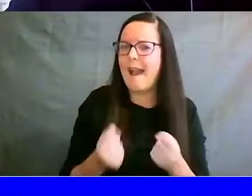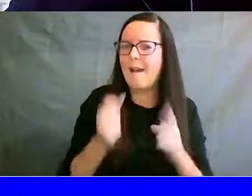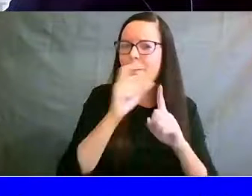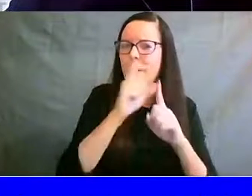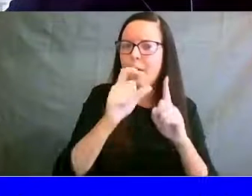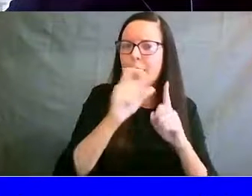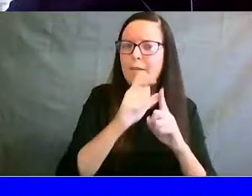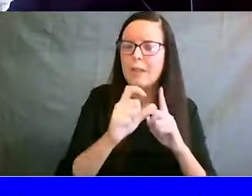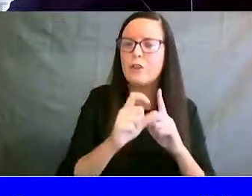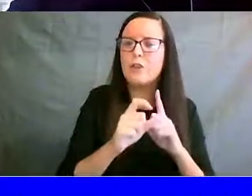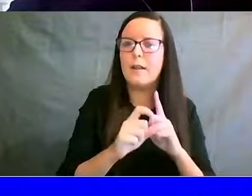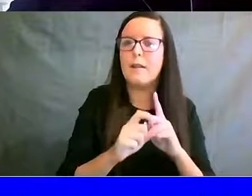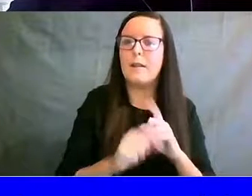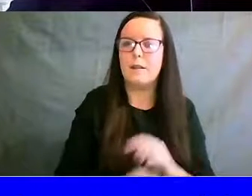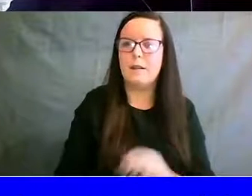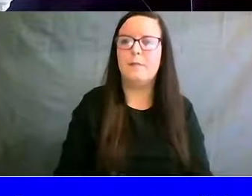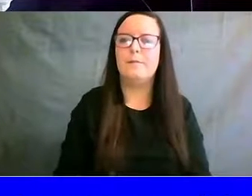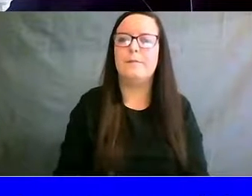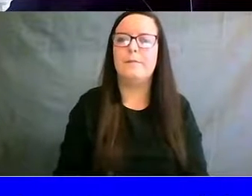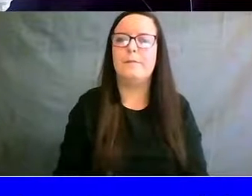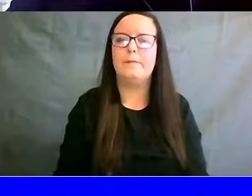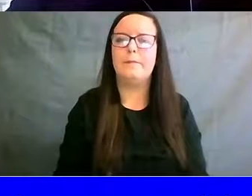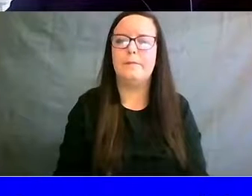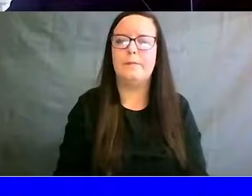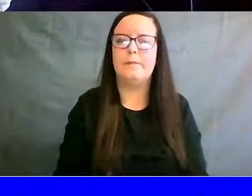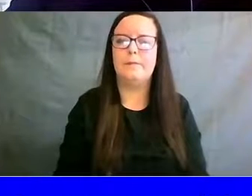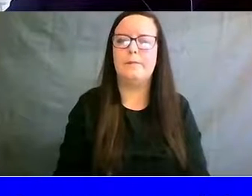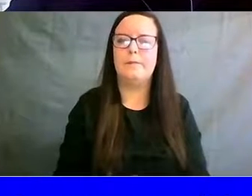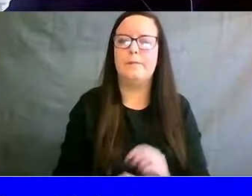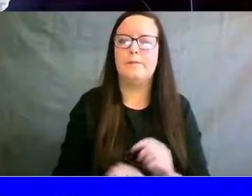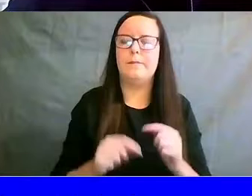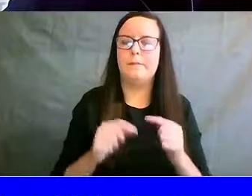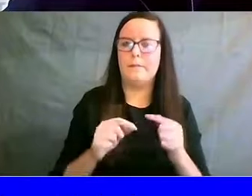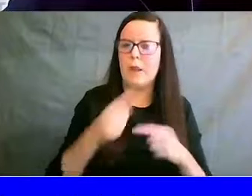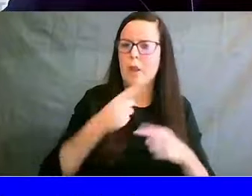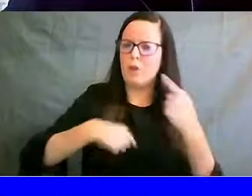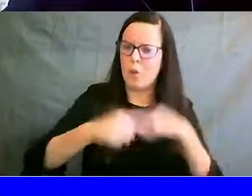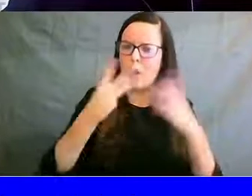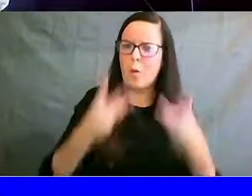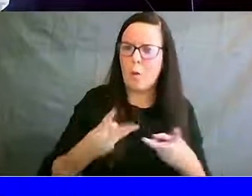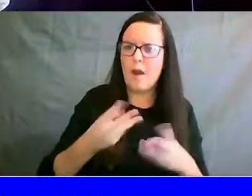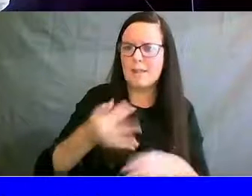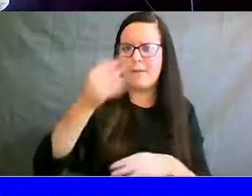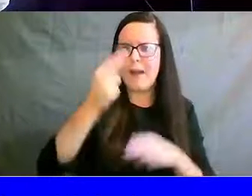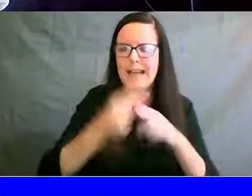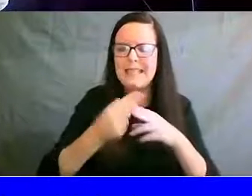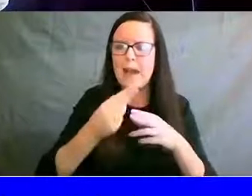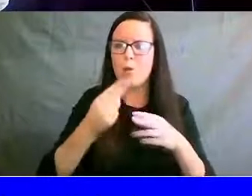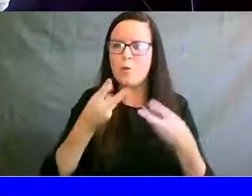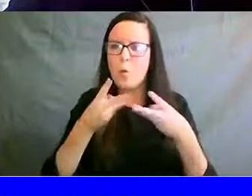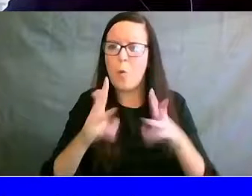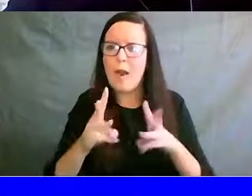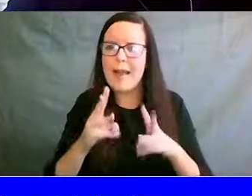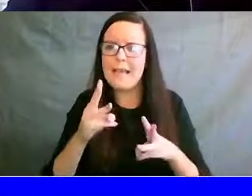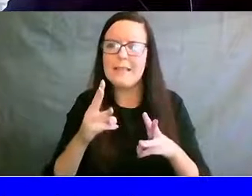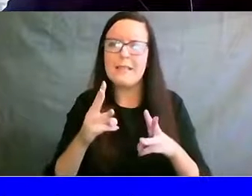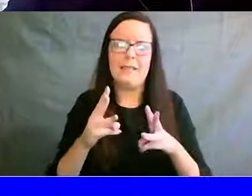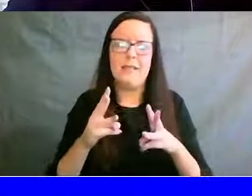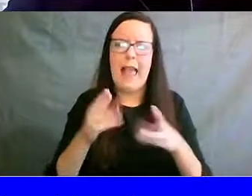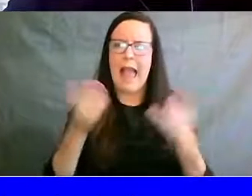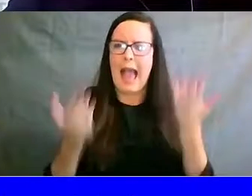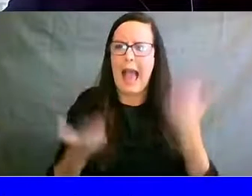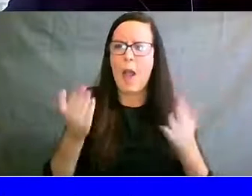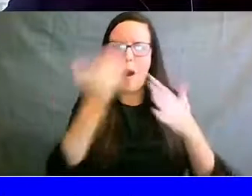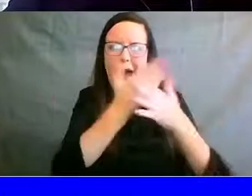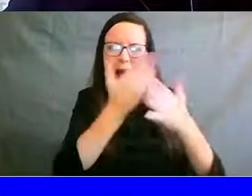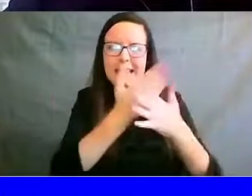We wanted to identify ways in which they could better support deaf people's access to the justice system and